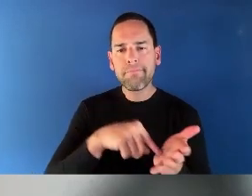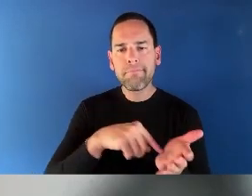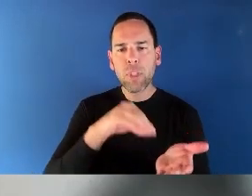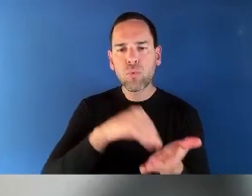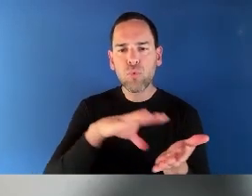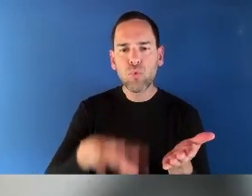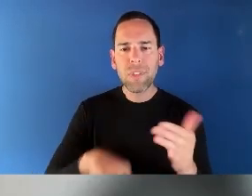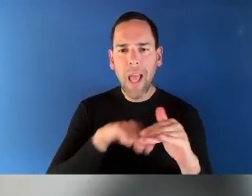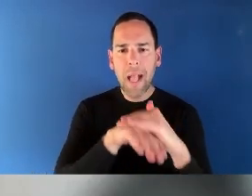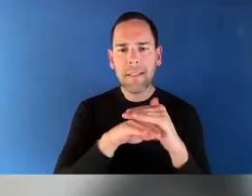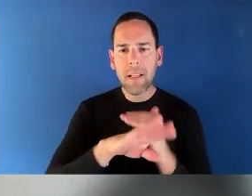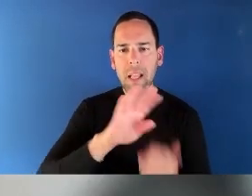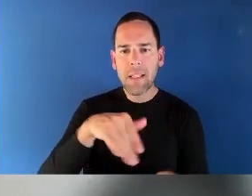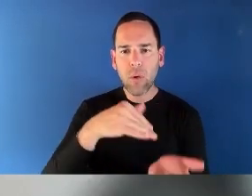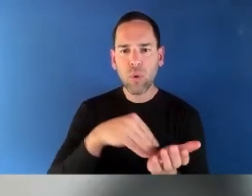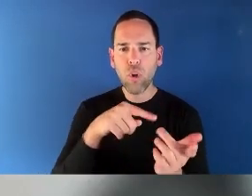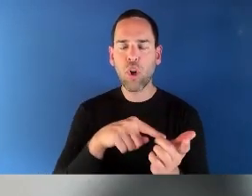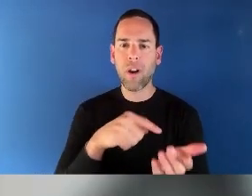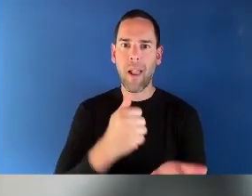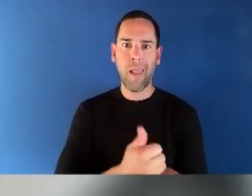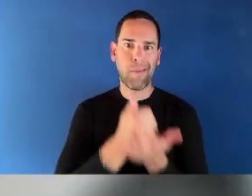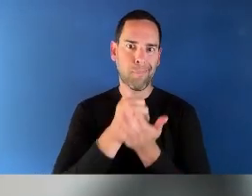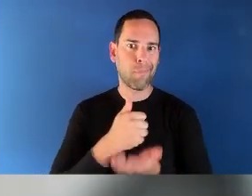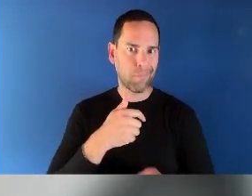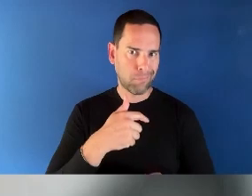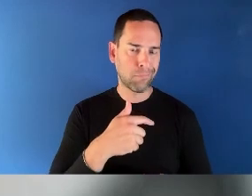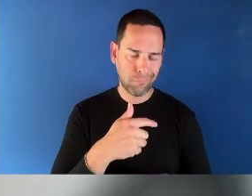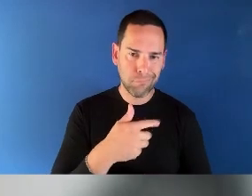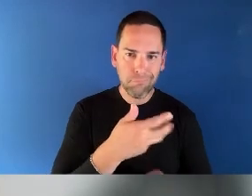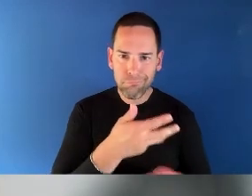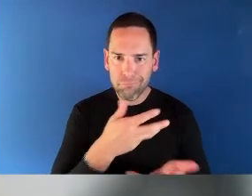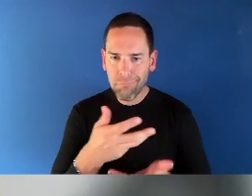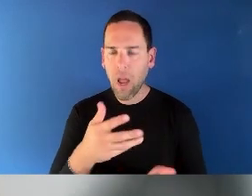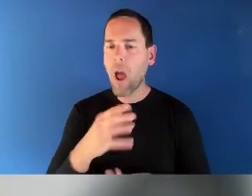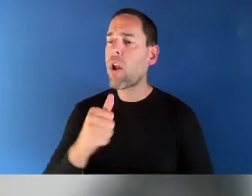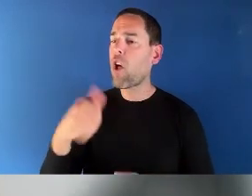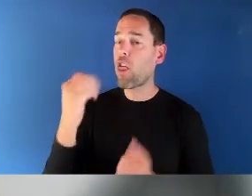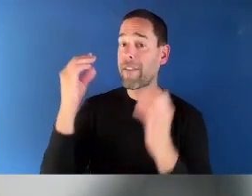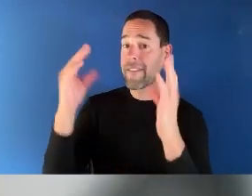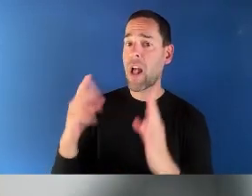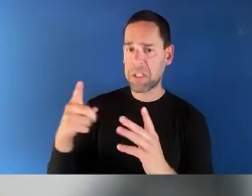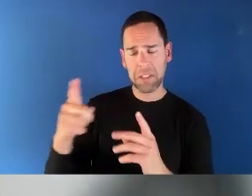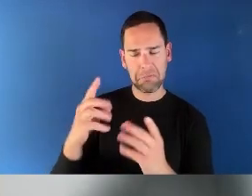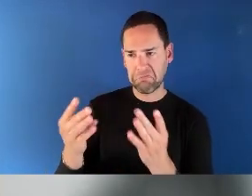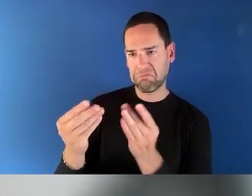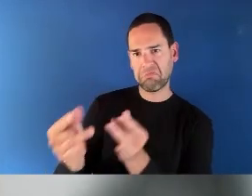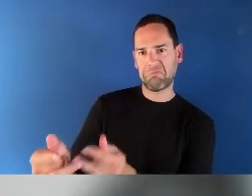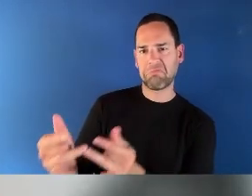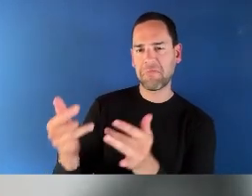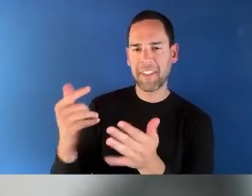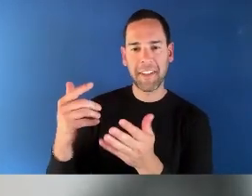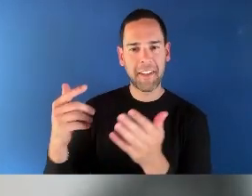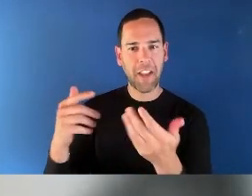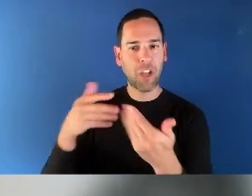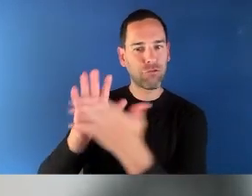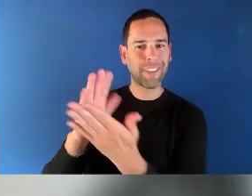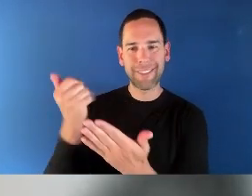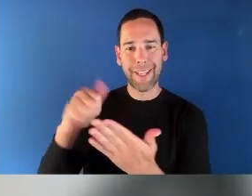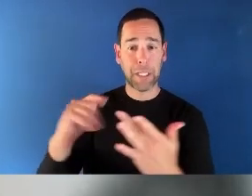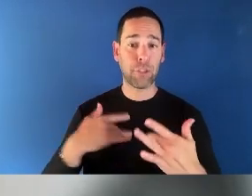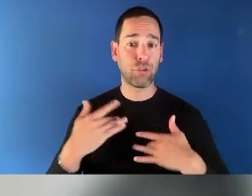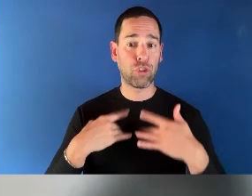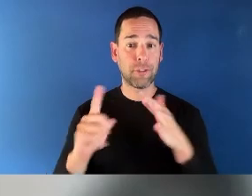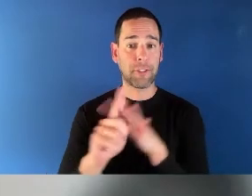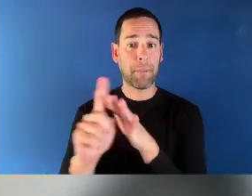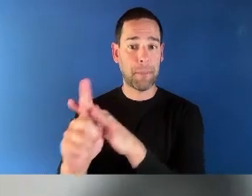Student Access Center to work with me and other faculty to help address those concerns when I have them and to help me